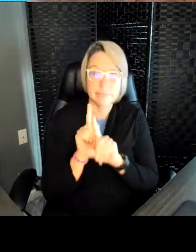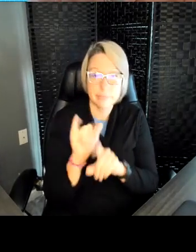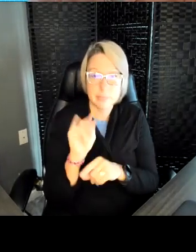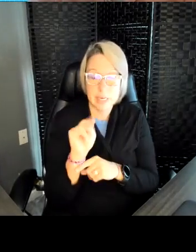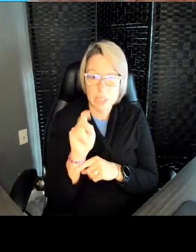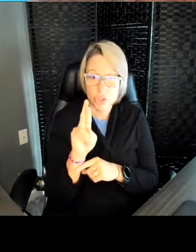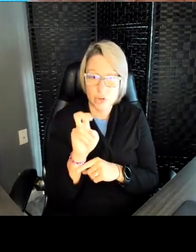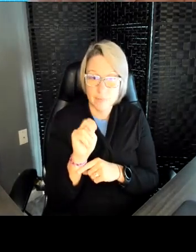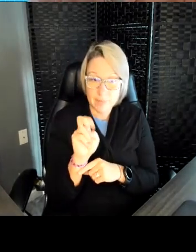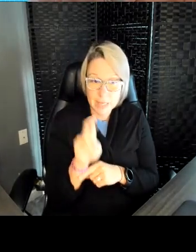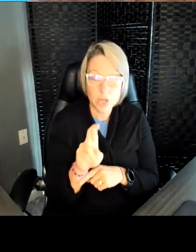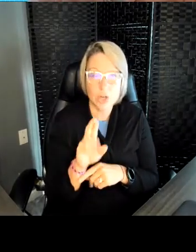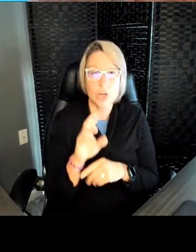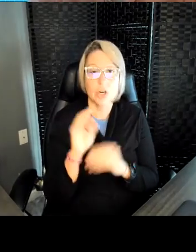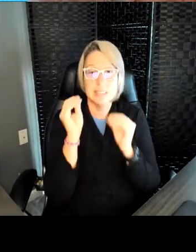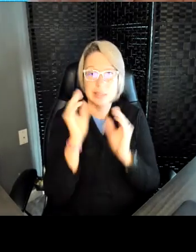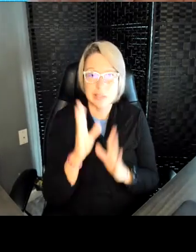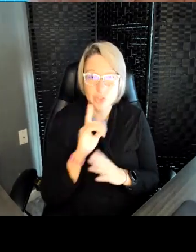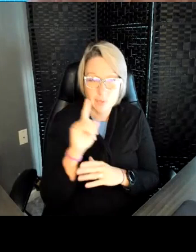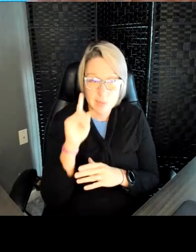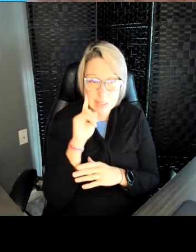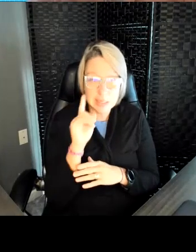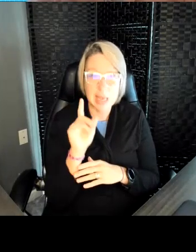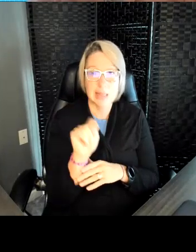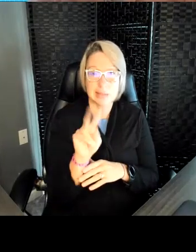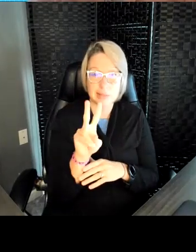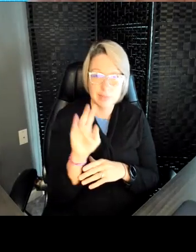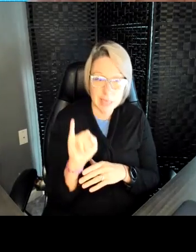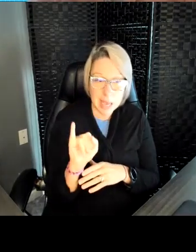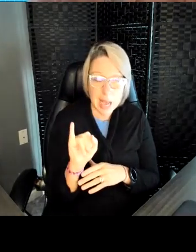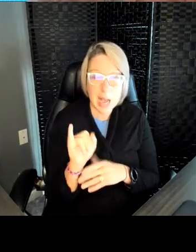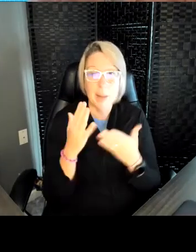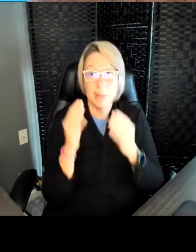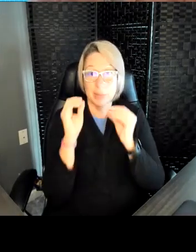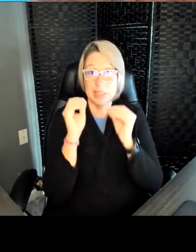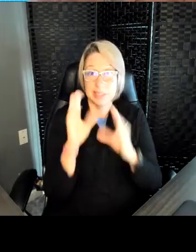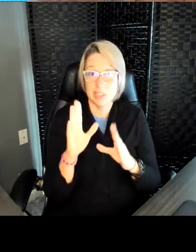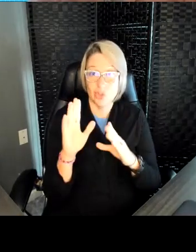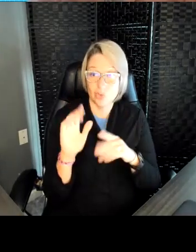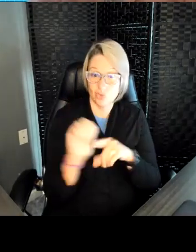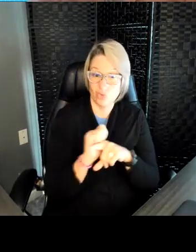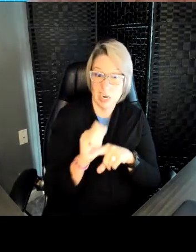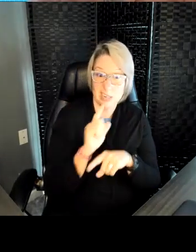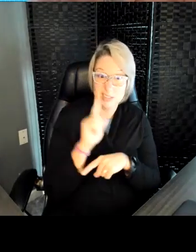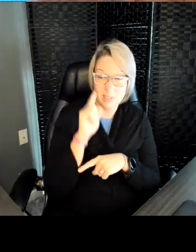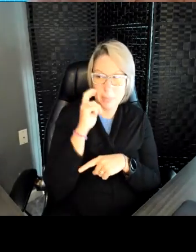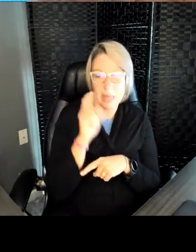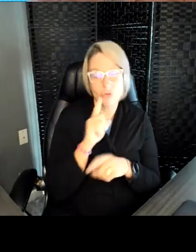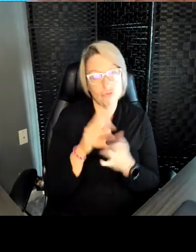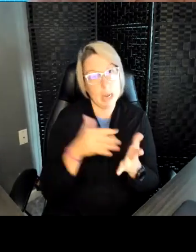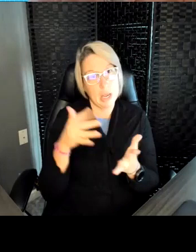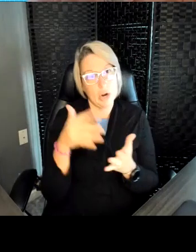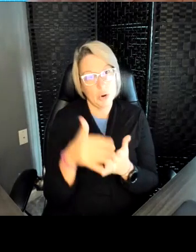of the students with blindness and visual impairment, a teacher who's literally trained in deaf blindness, which is rare, an orientation